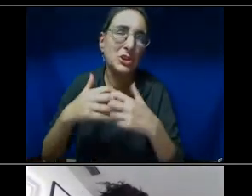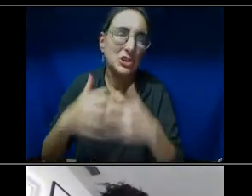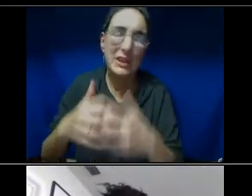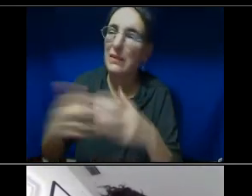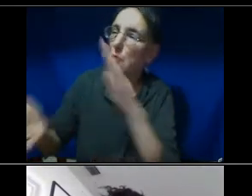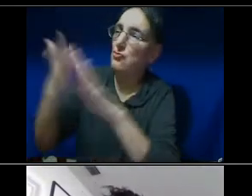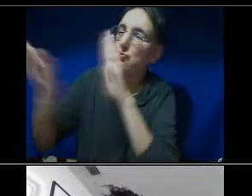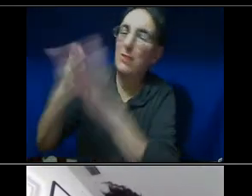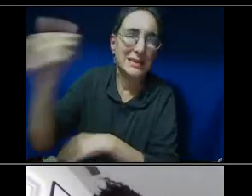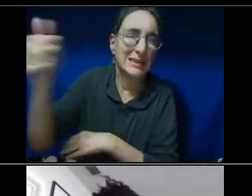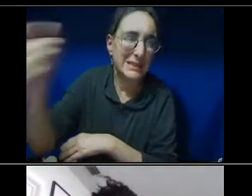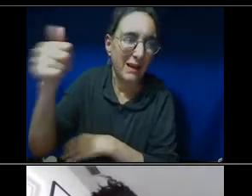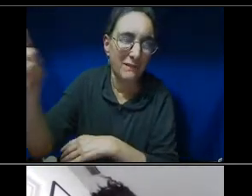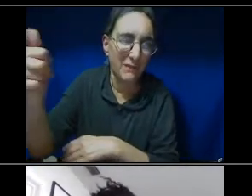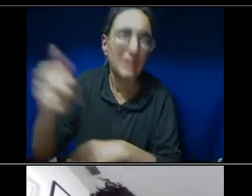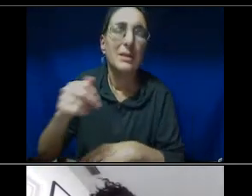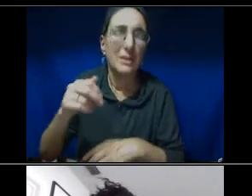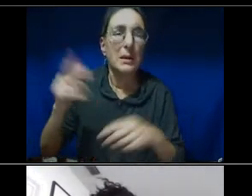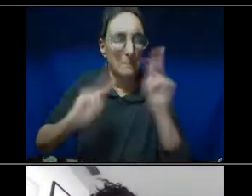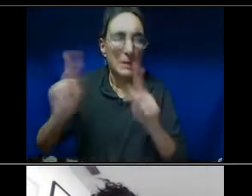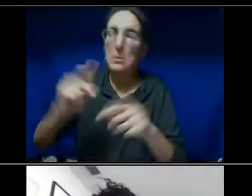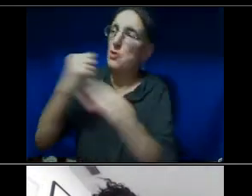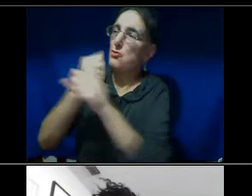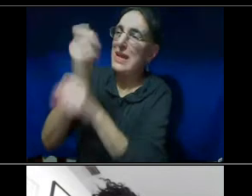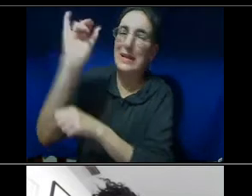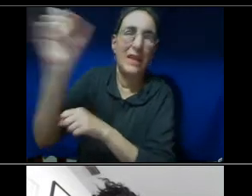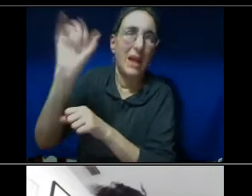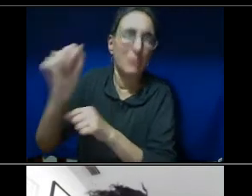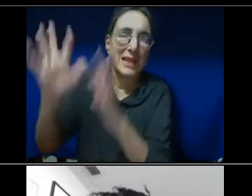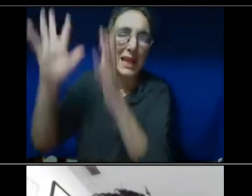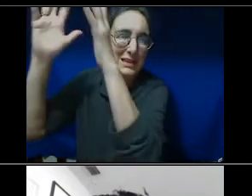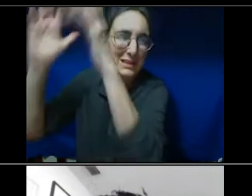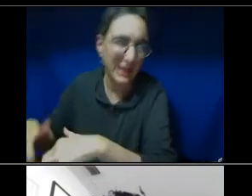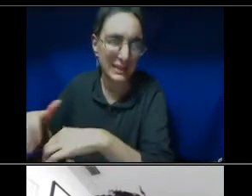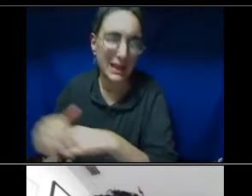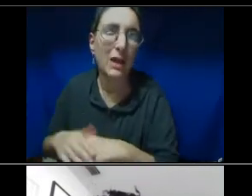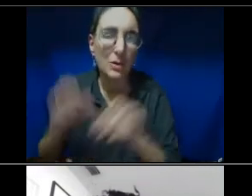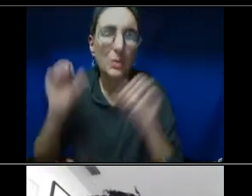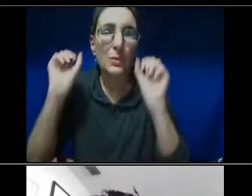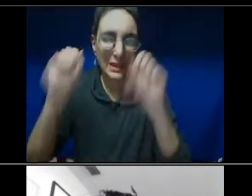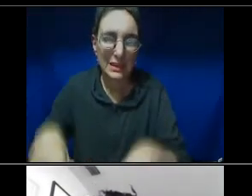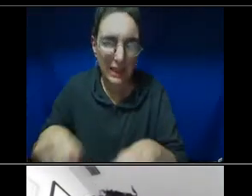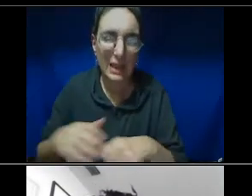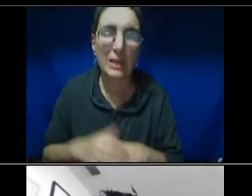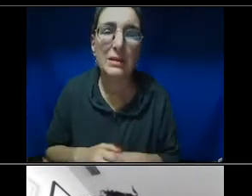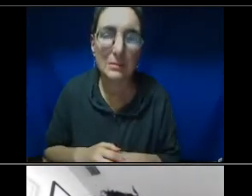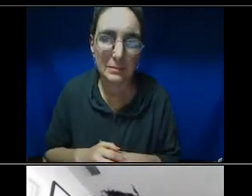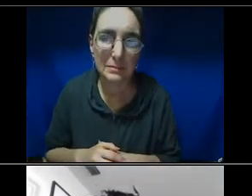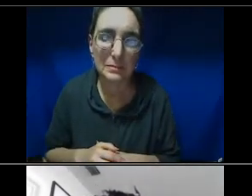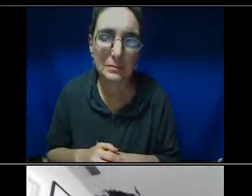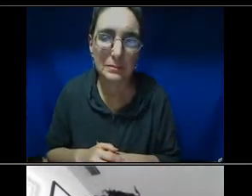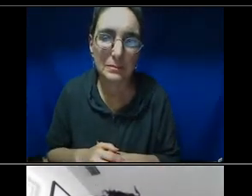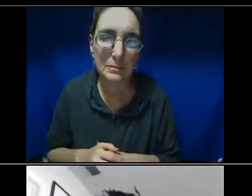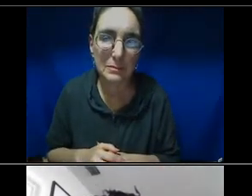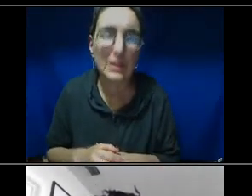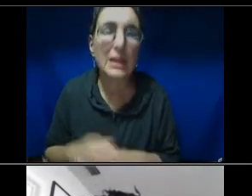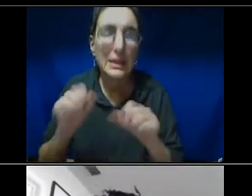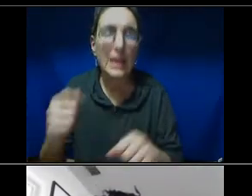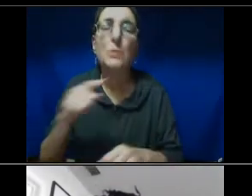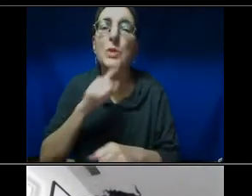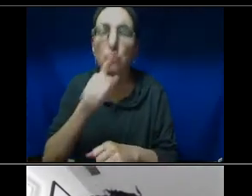And I think I really want to push any decision makers to not say like, oh, we can't do it because of this red tape. That the red tape is an illusion. And we really have to